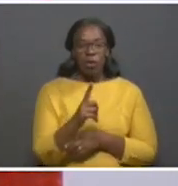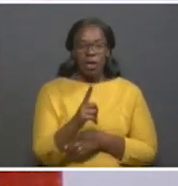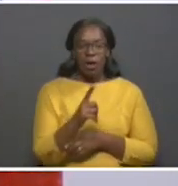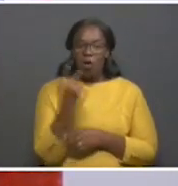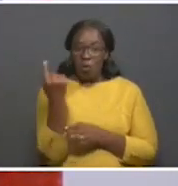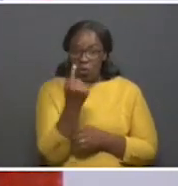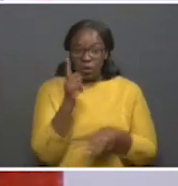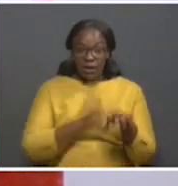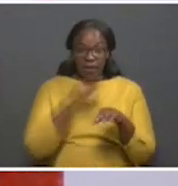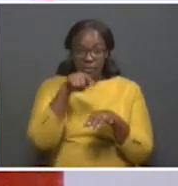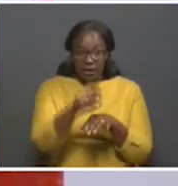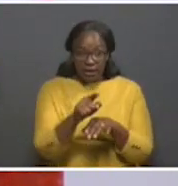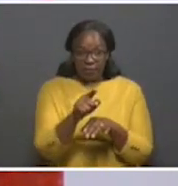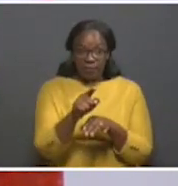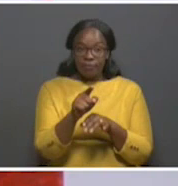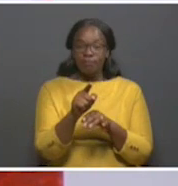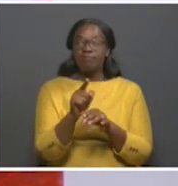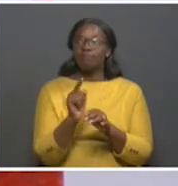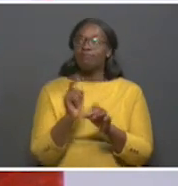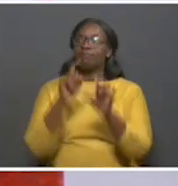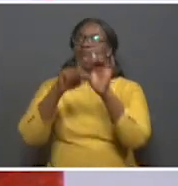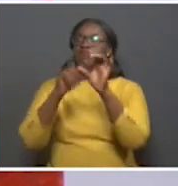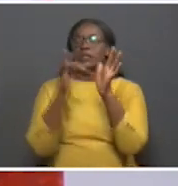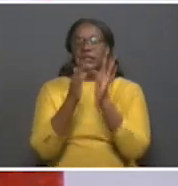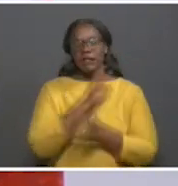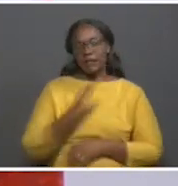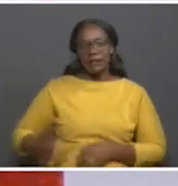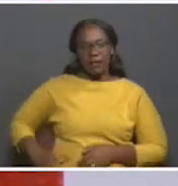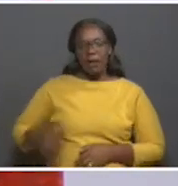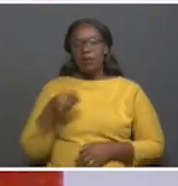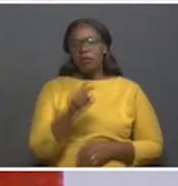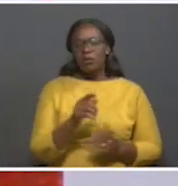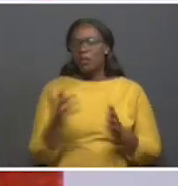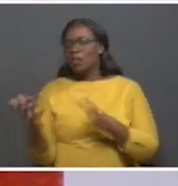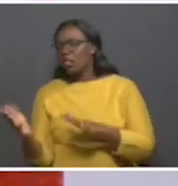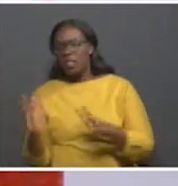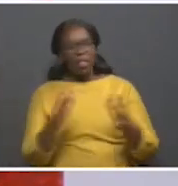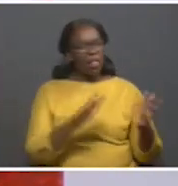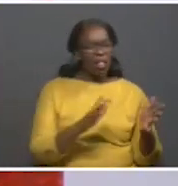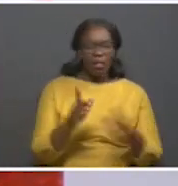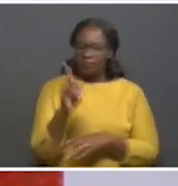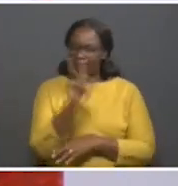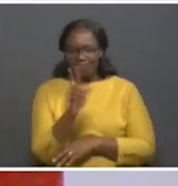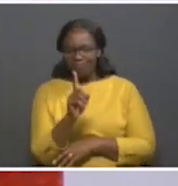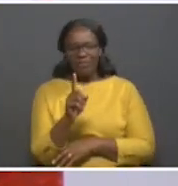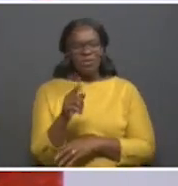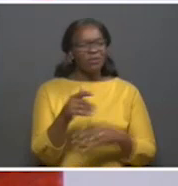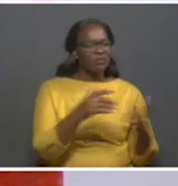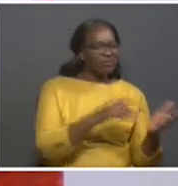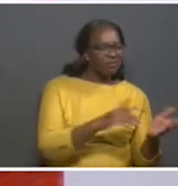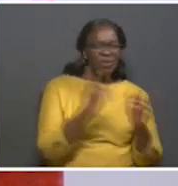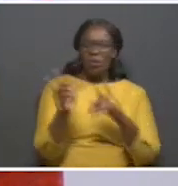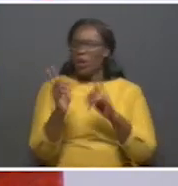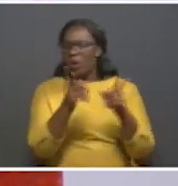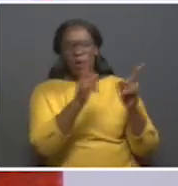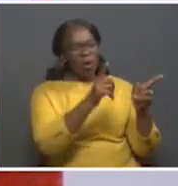only when you reach in the hands of Jesus Christ. So don't dilly-dally on the way. Don't dilly-dally on the way. Don't mark